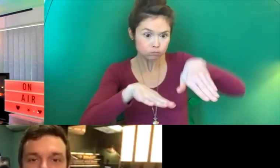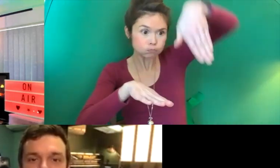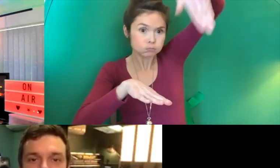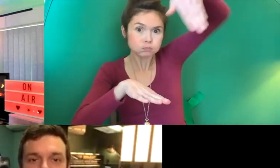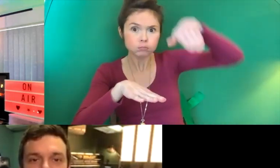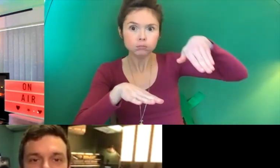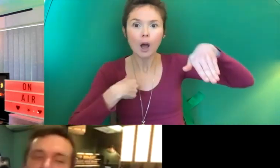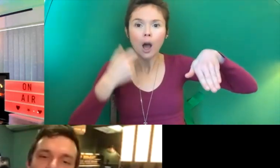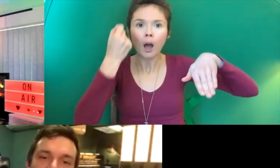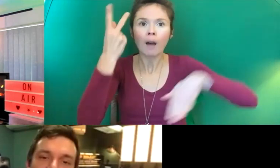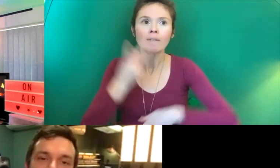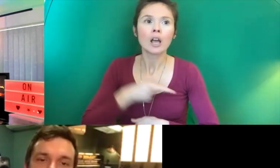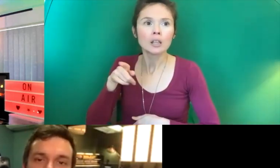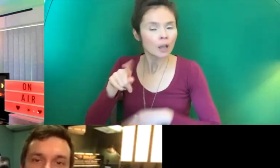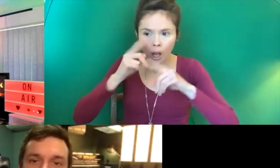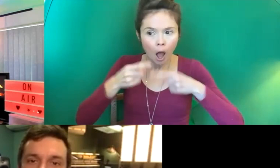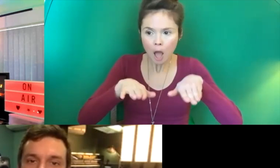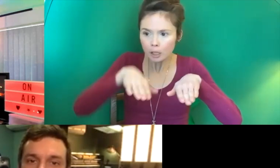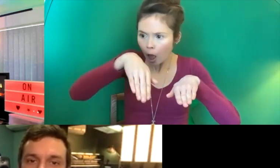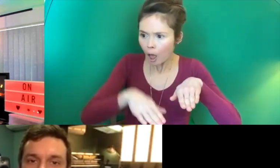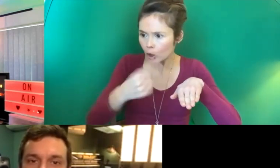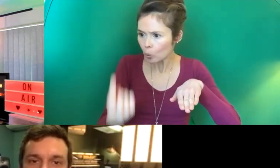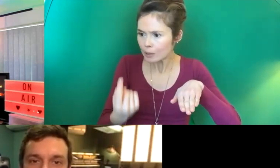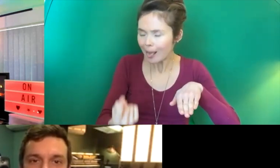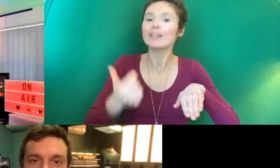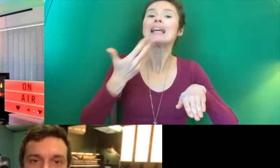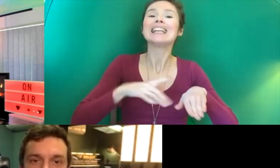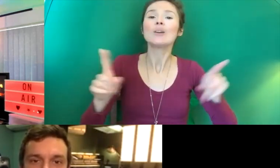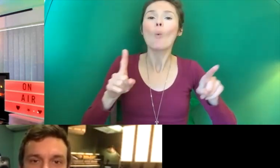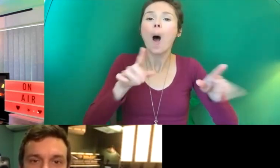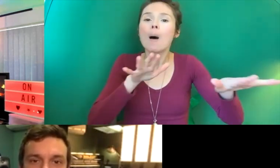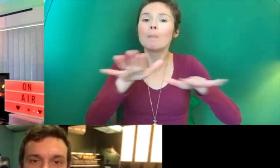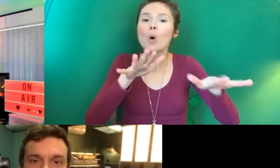accessible toilet. So that was one of the smaller changes that we've made more recently.